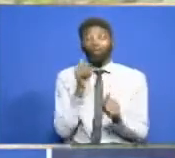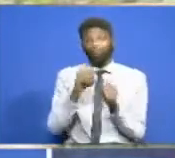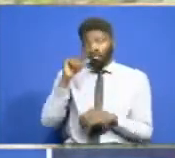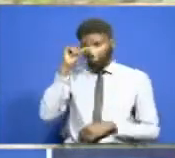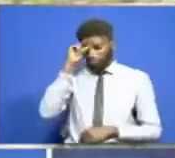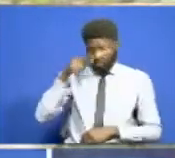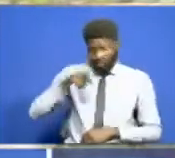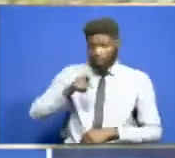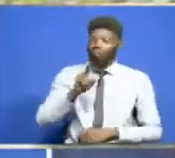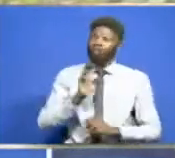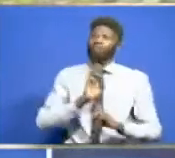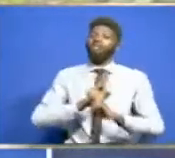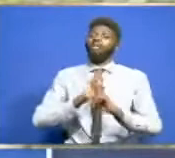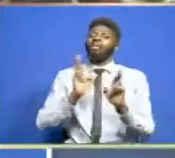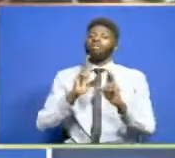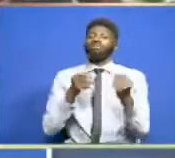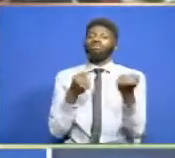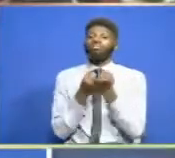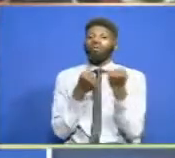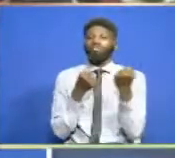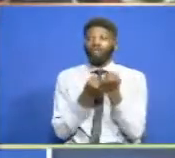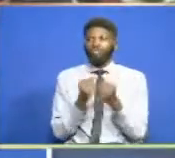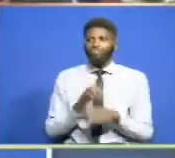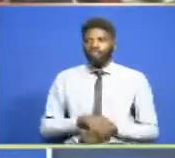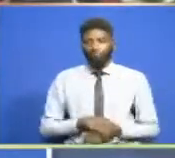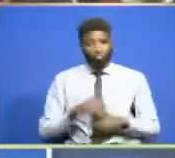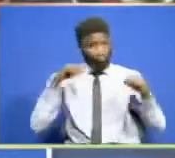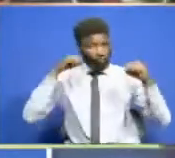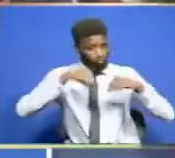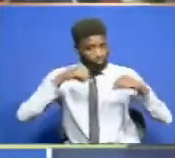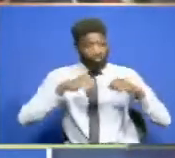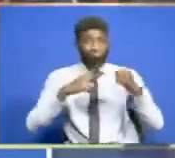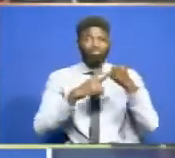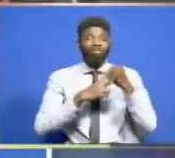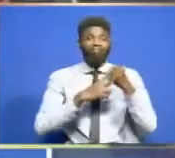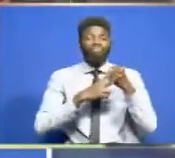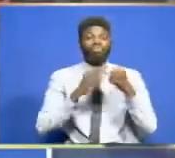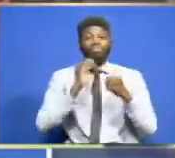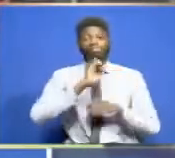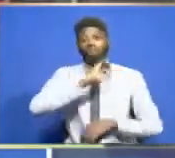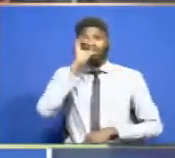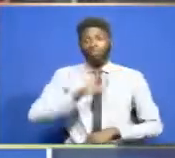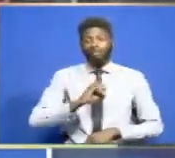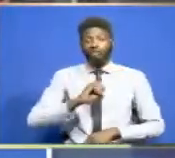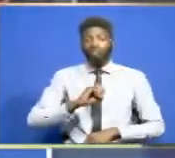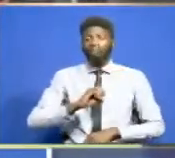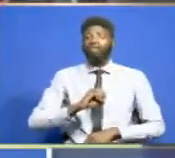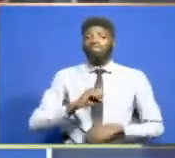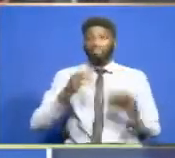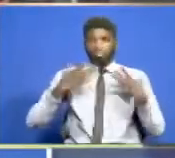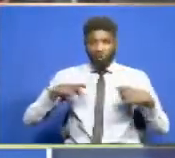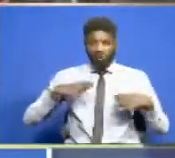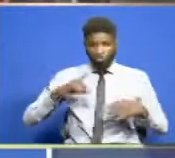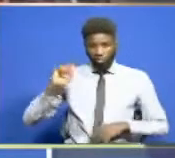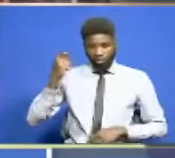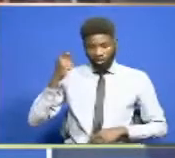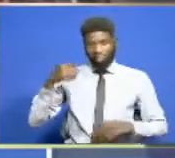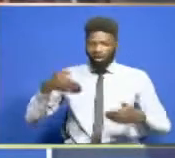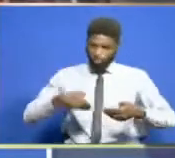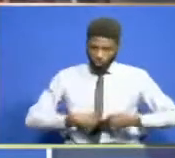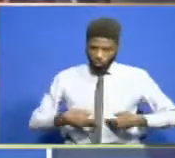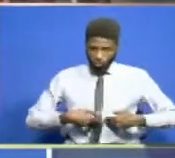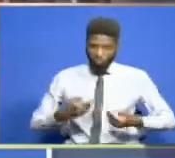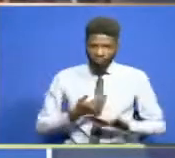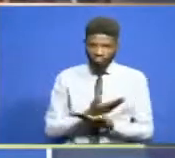government will be willing to support. Today, there are 70% of our citizens are youthful, and it is a